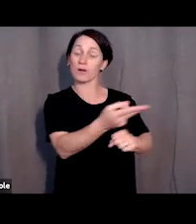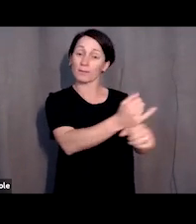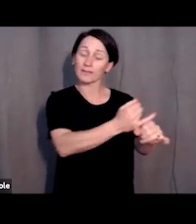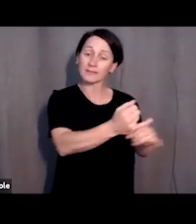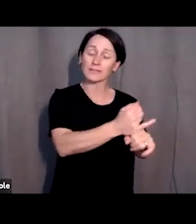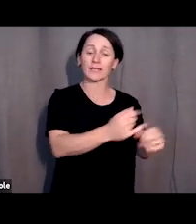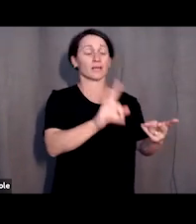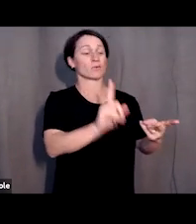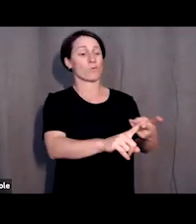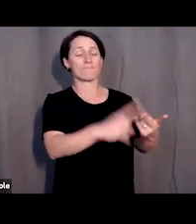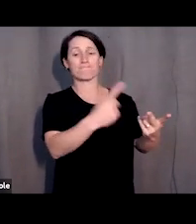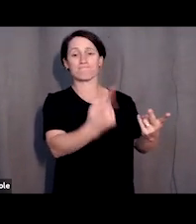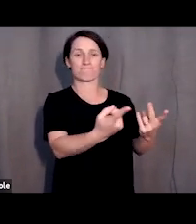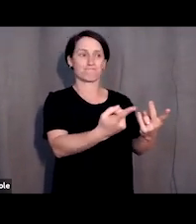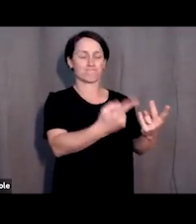respiratory issues and stuff.